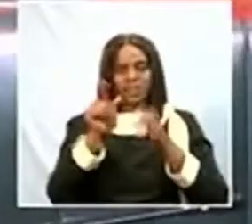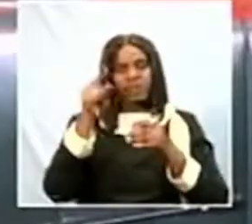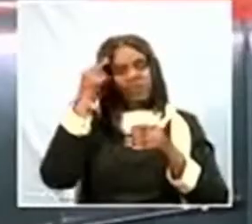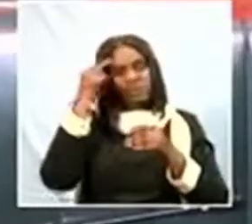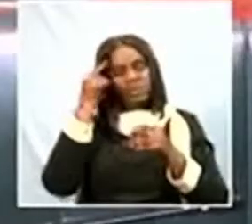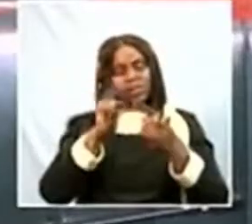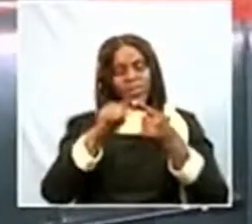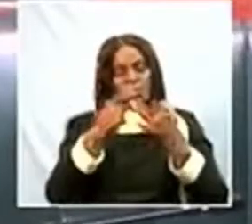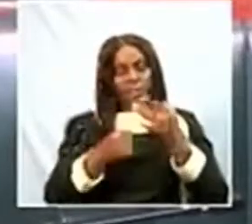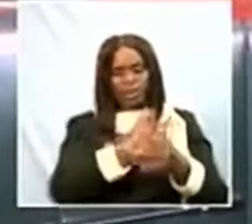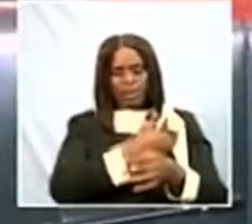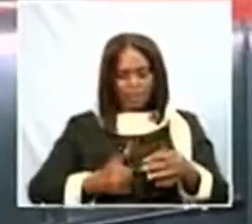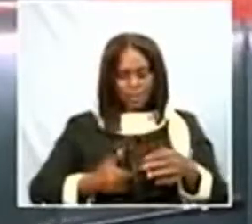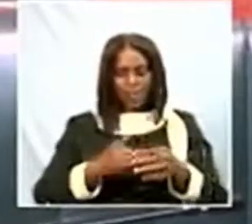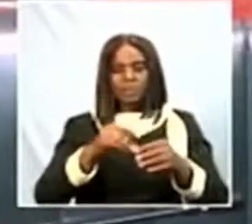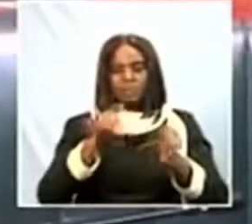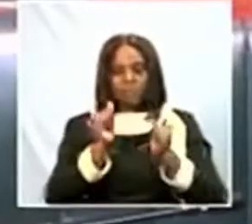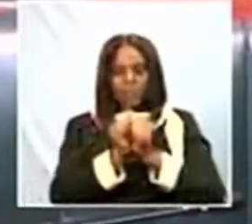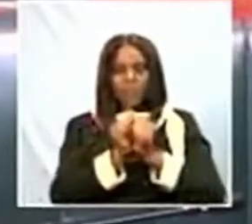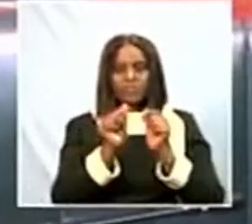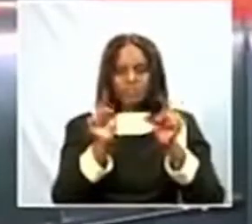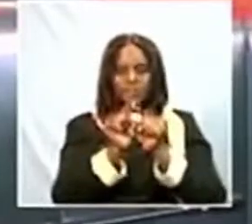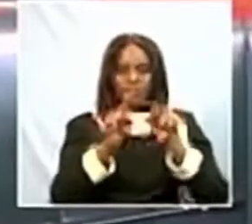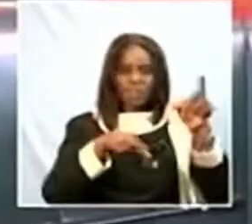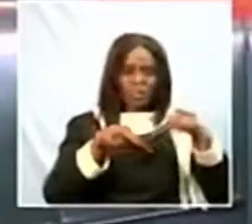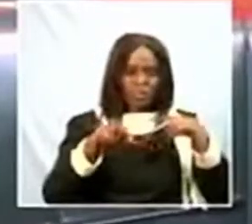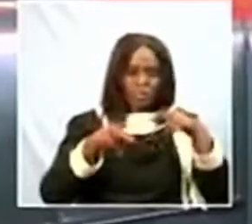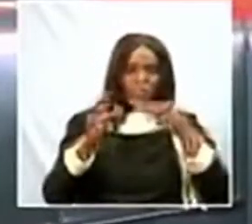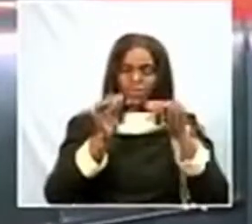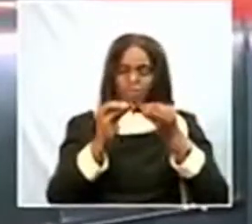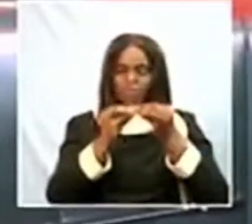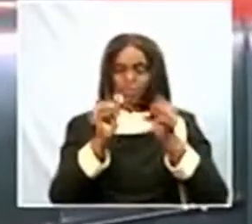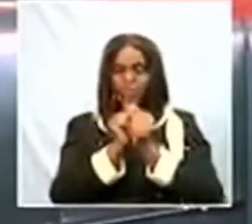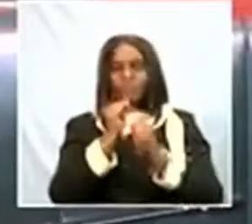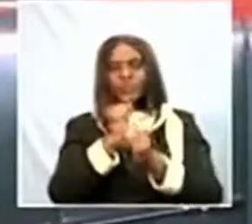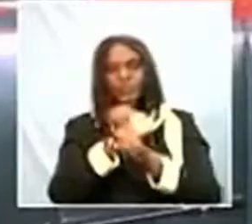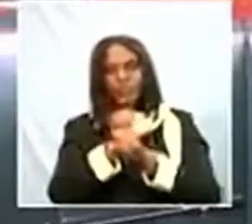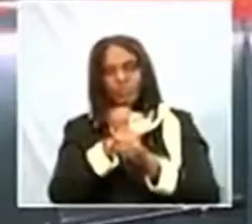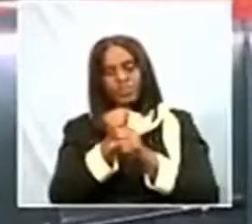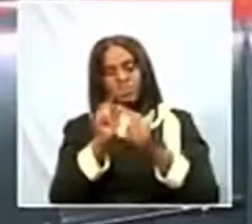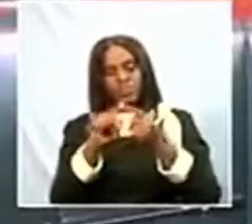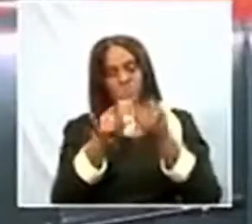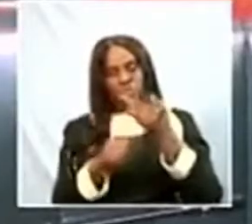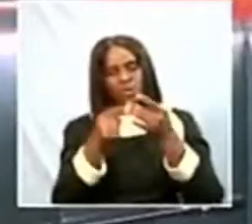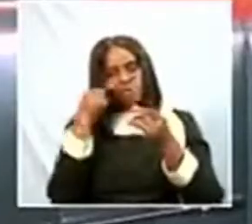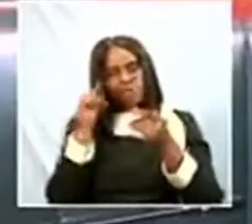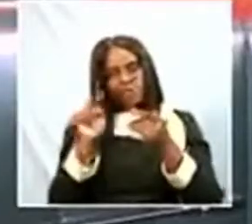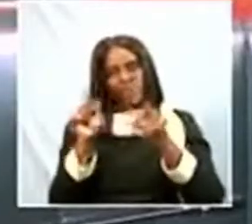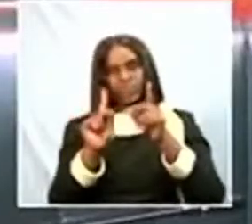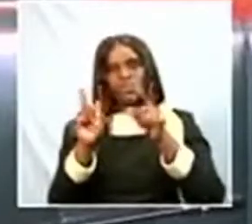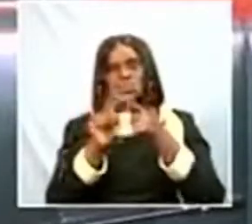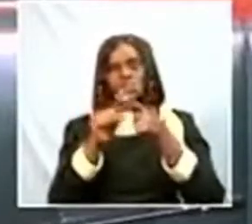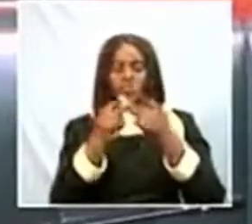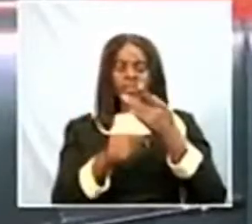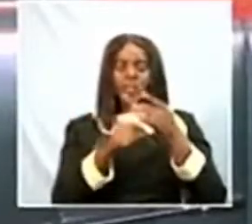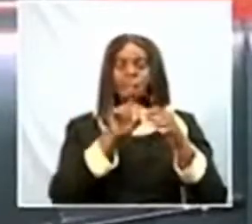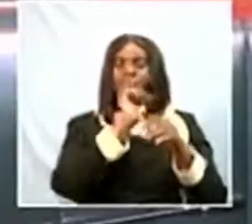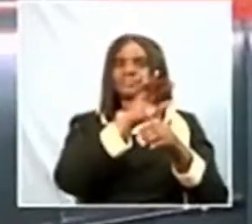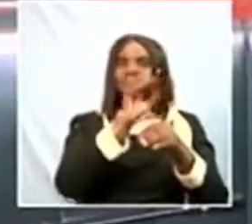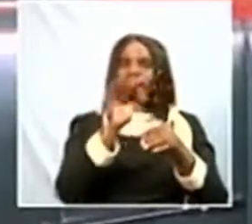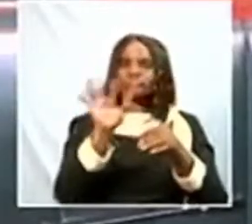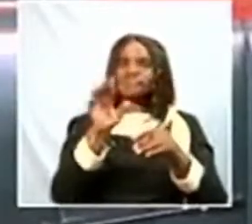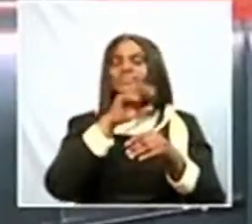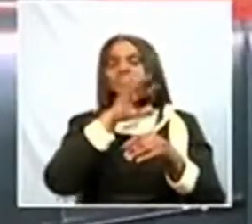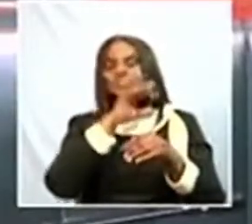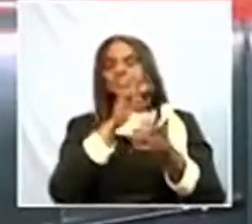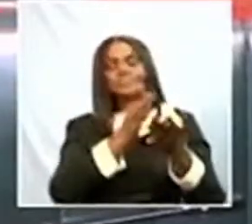to be stricter in terms of regulations and enforcements in order for people to dispose these